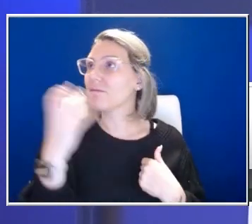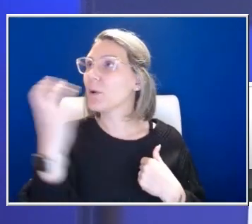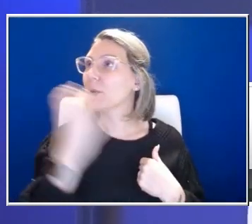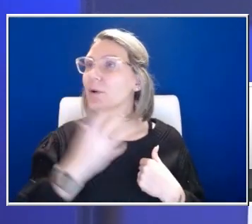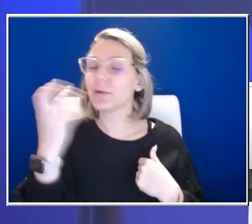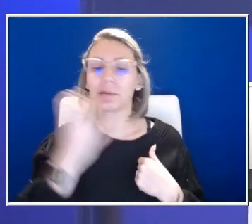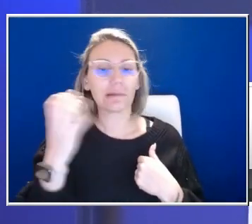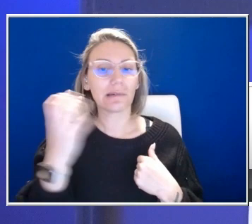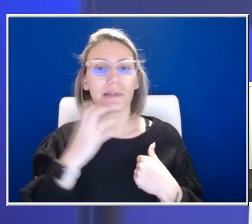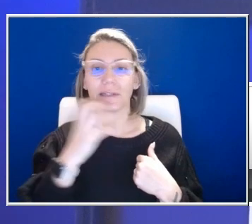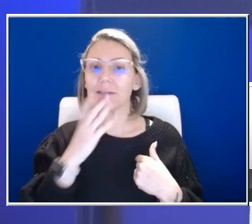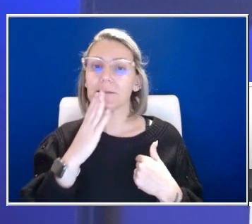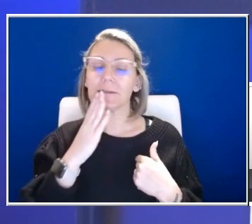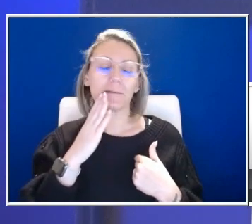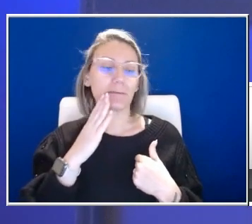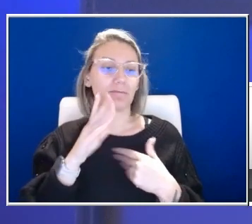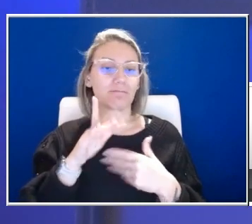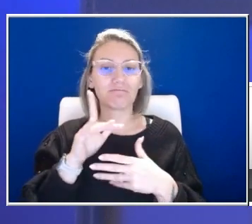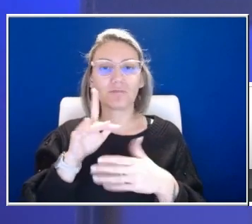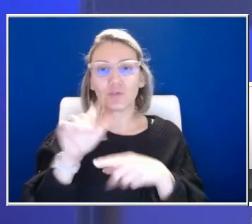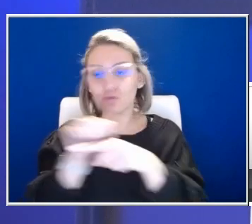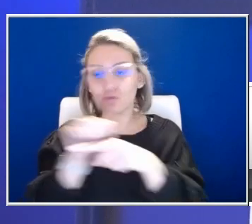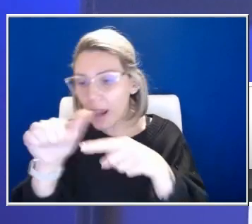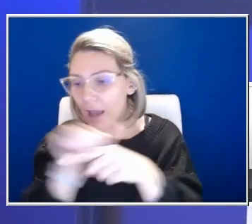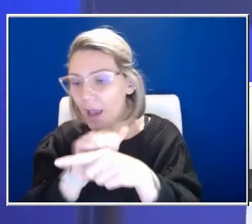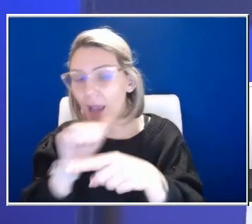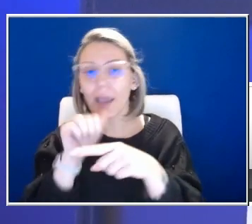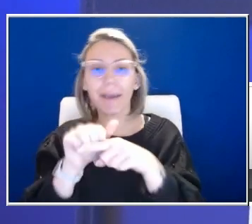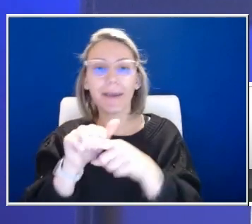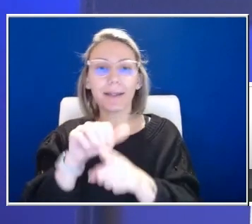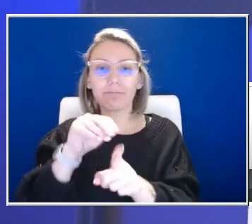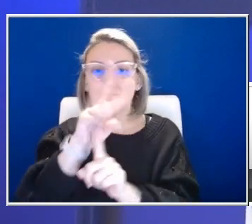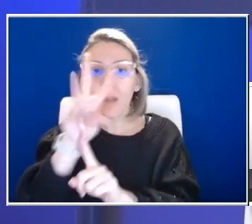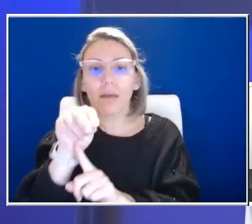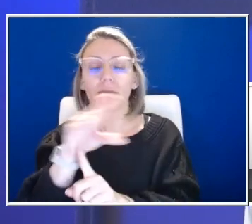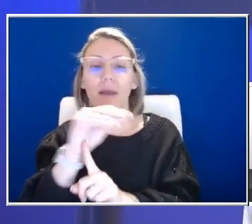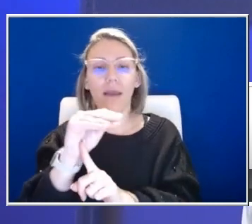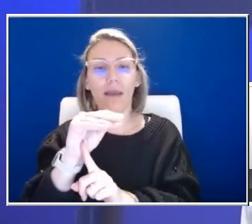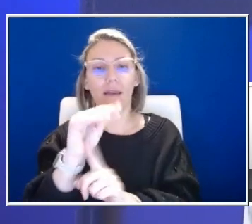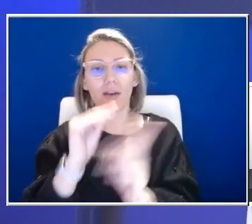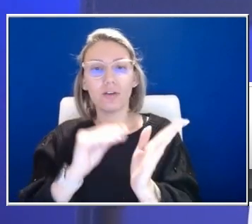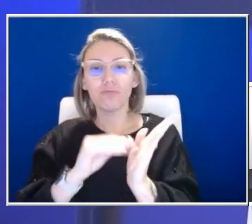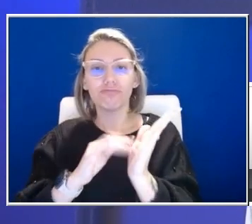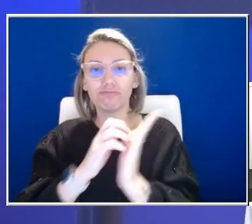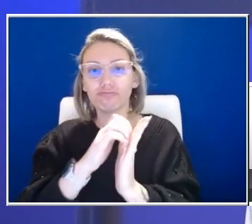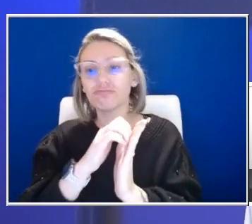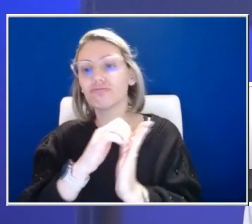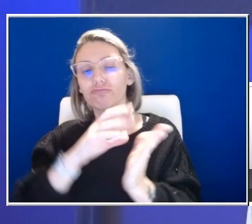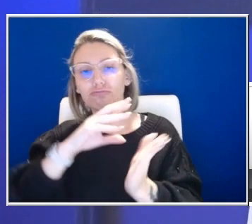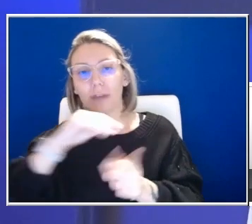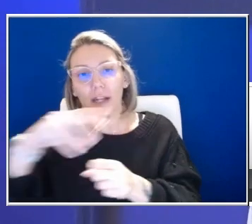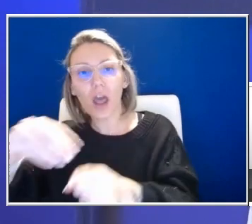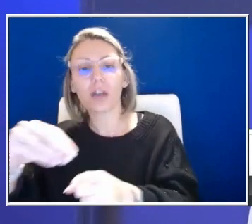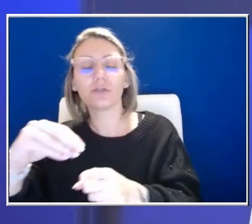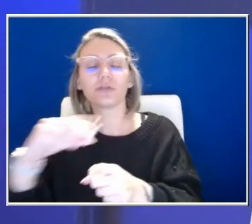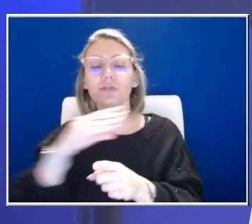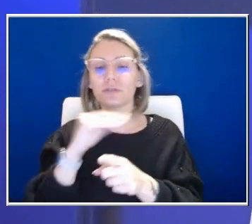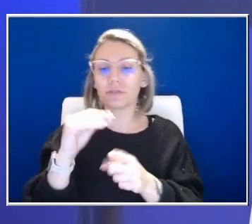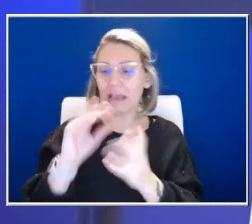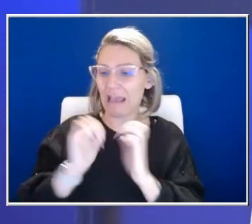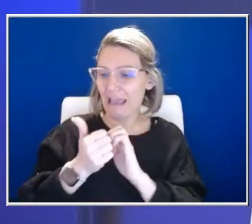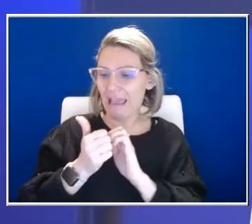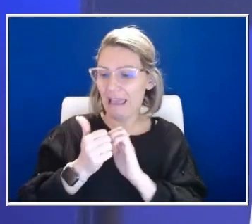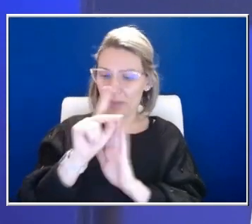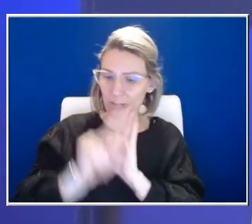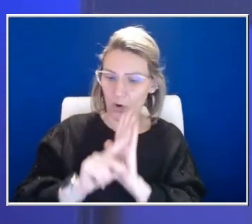trained breast imagers here, breast radiologists, but it's also the policies, the protocols that go into how we use that more advanced equipment,